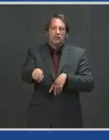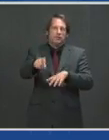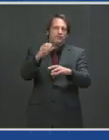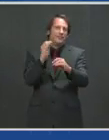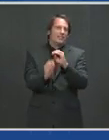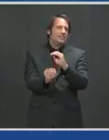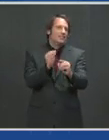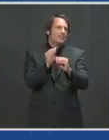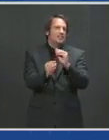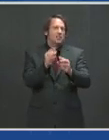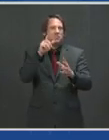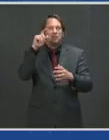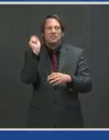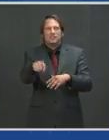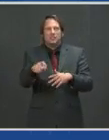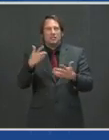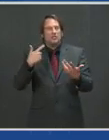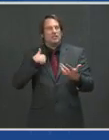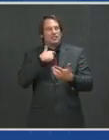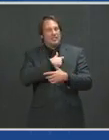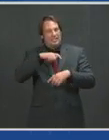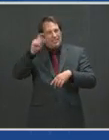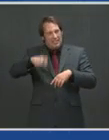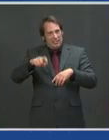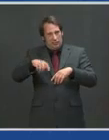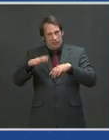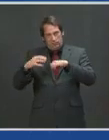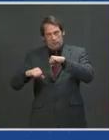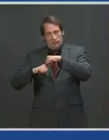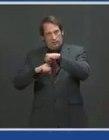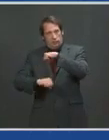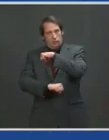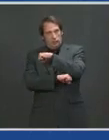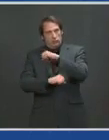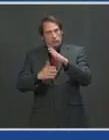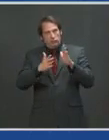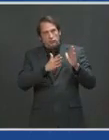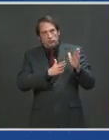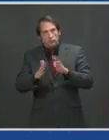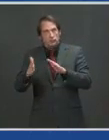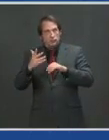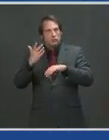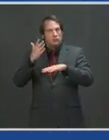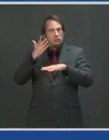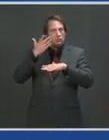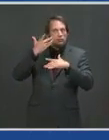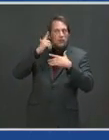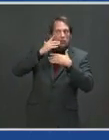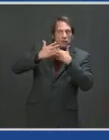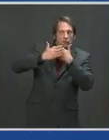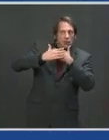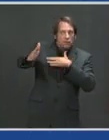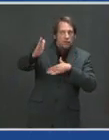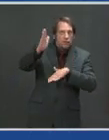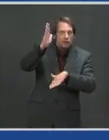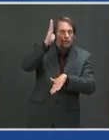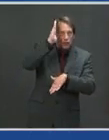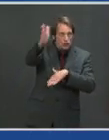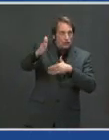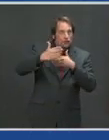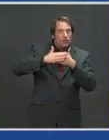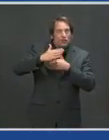blueprint for infrastructure needed for tomorrow, not just yesterday, tomorrow. For American jobs, for